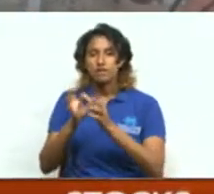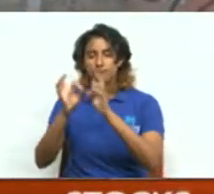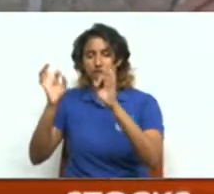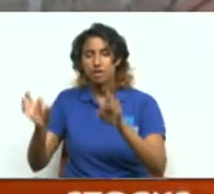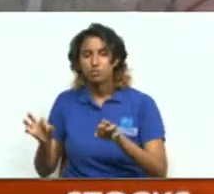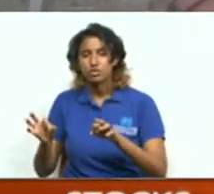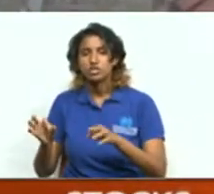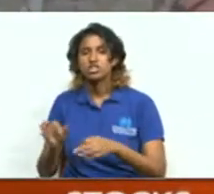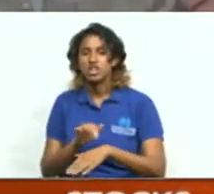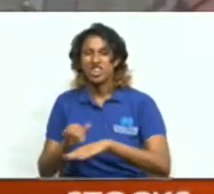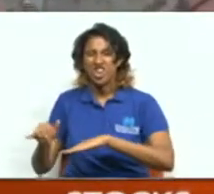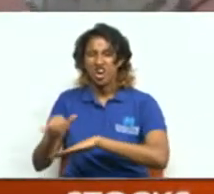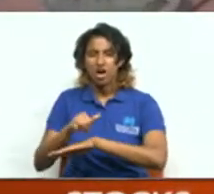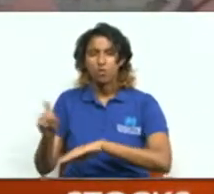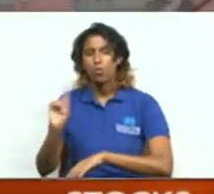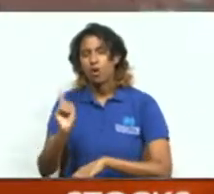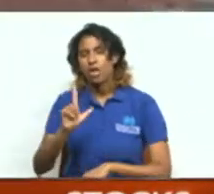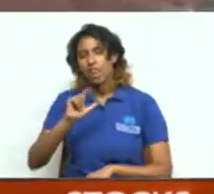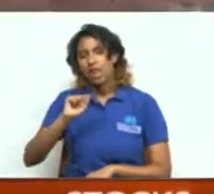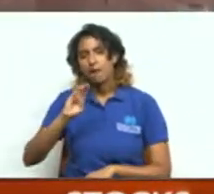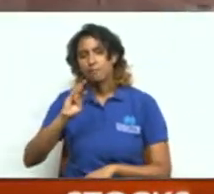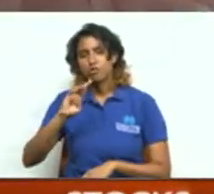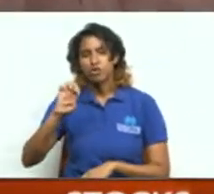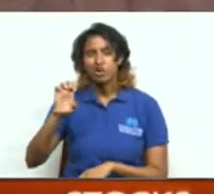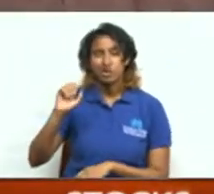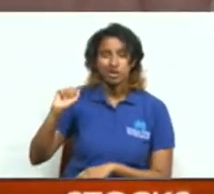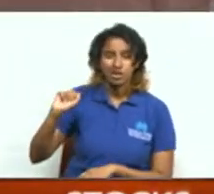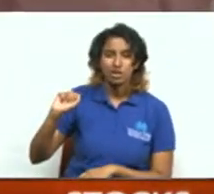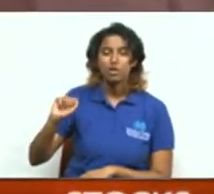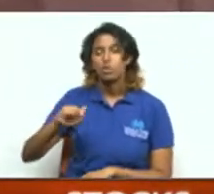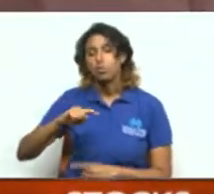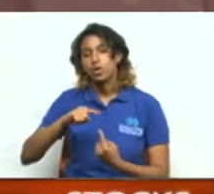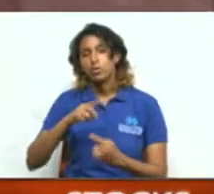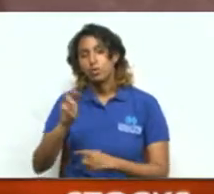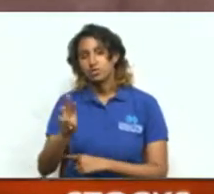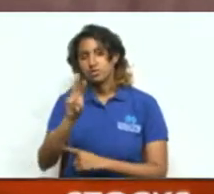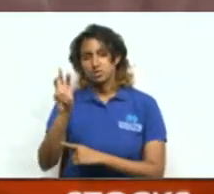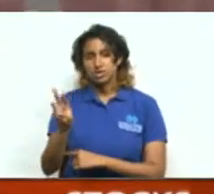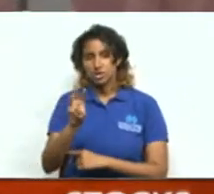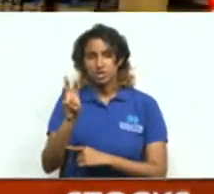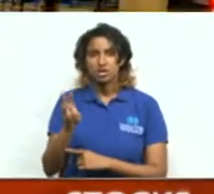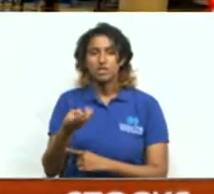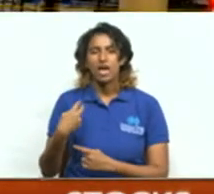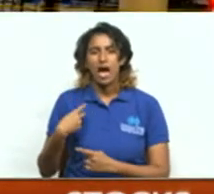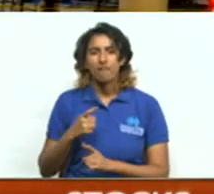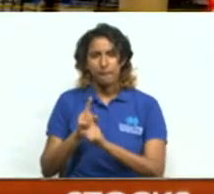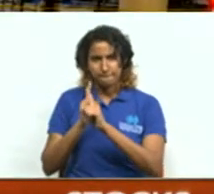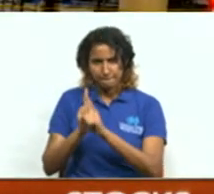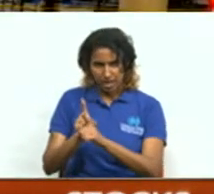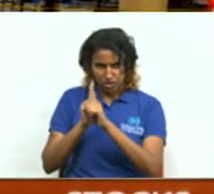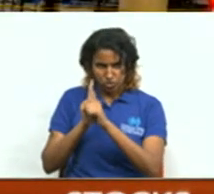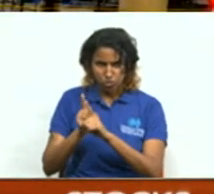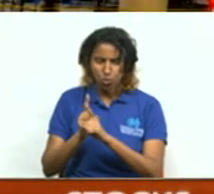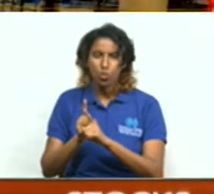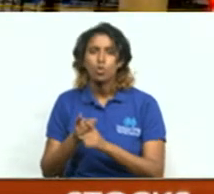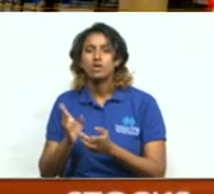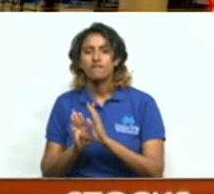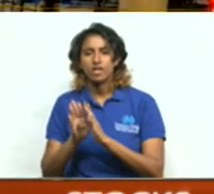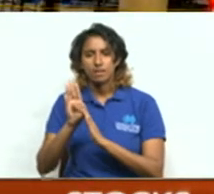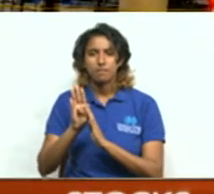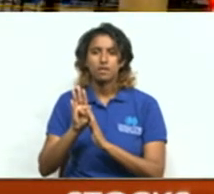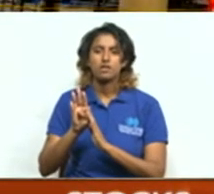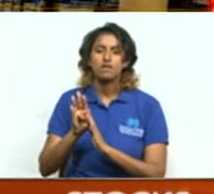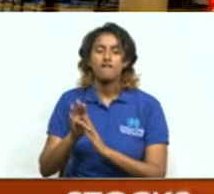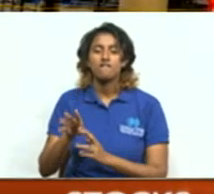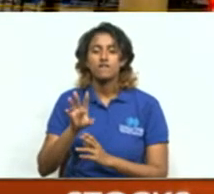fabrication yard in La Brea on Wednesday, where the Mento platform is being constructed. The Mento development is a 50-50